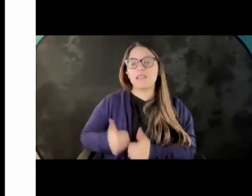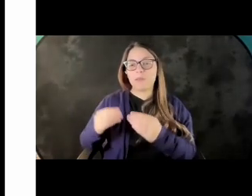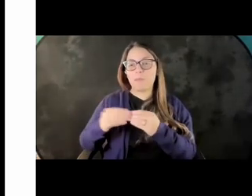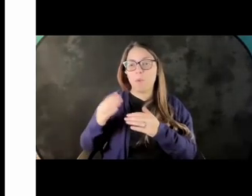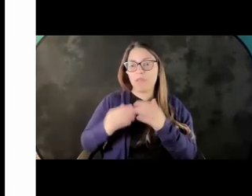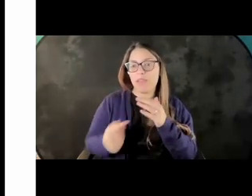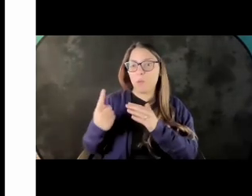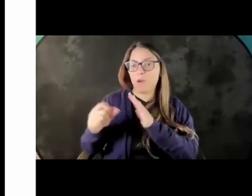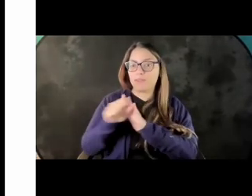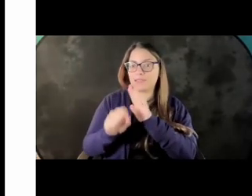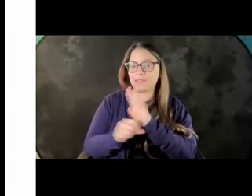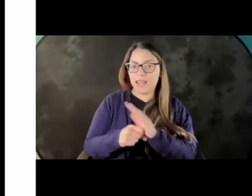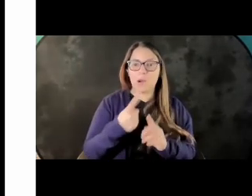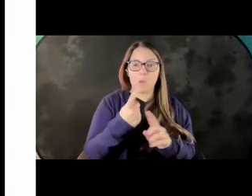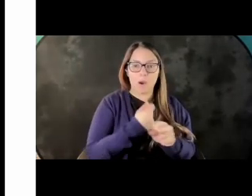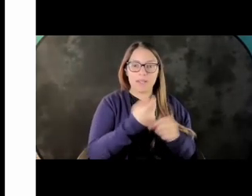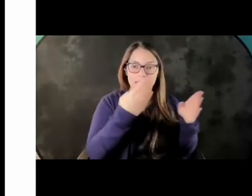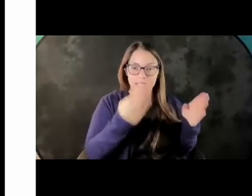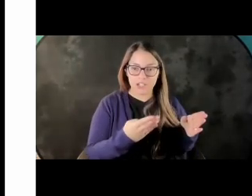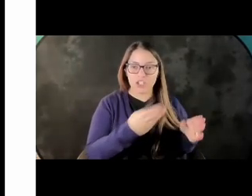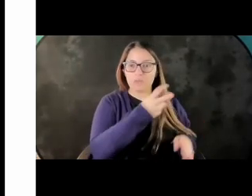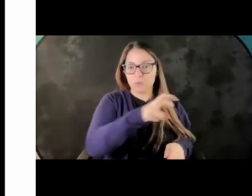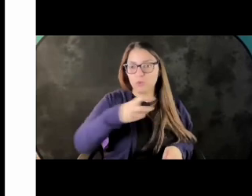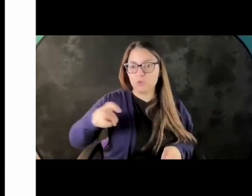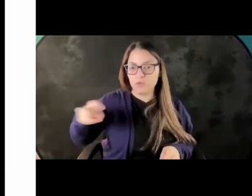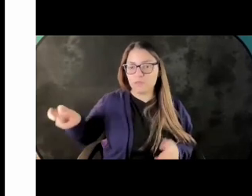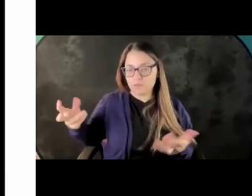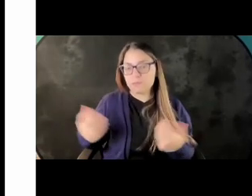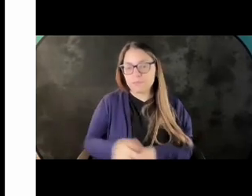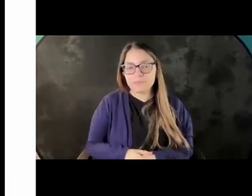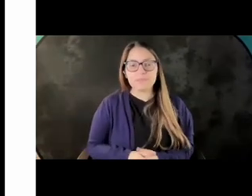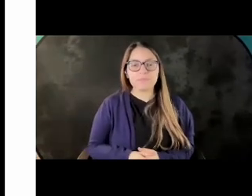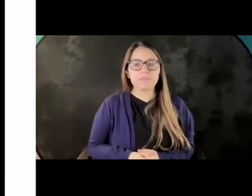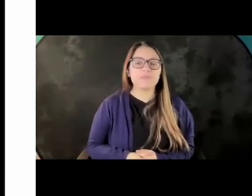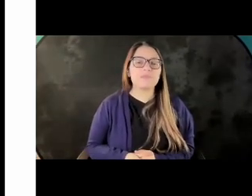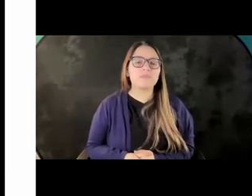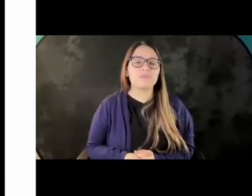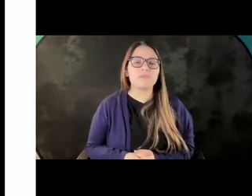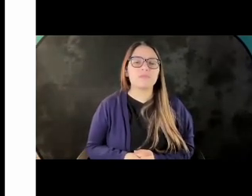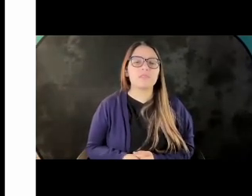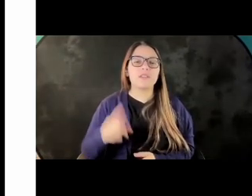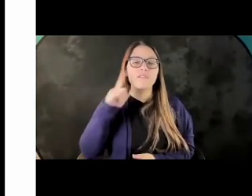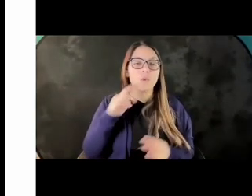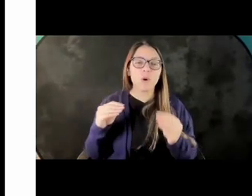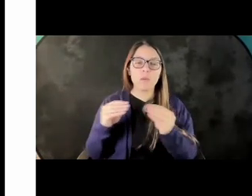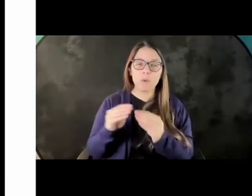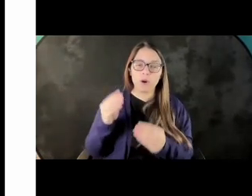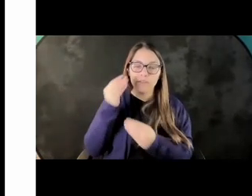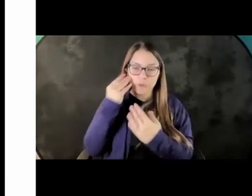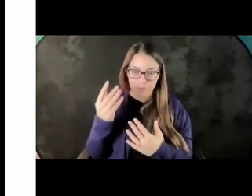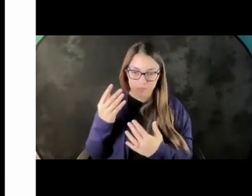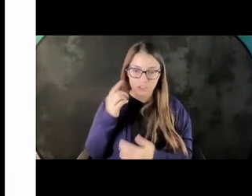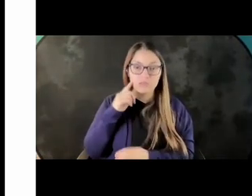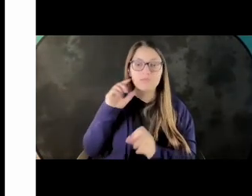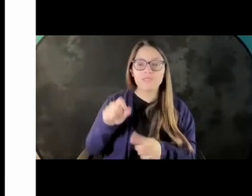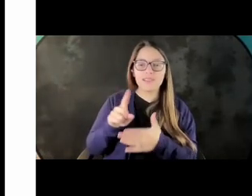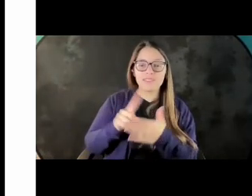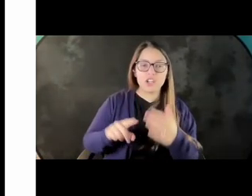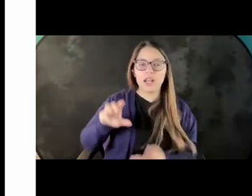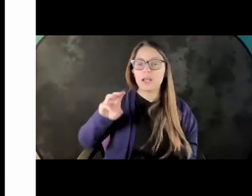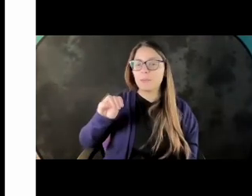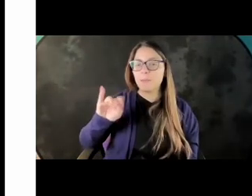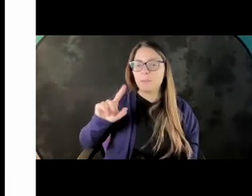during that calendar year. For more information, you can go to Meal Tax, to the